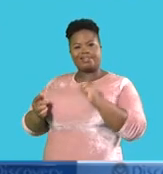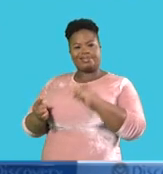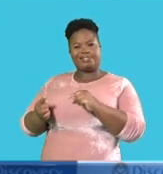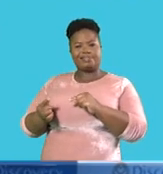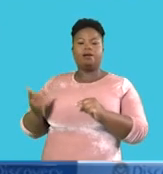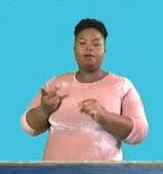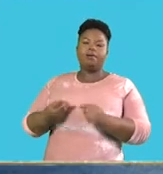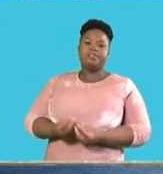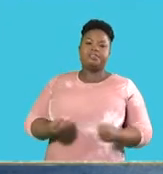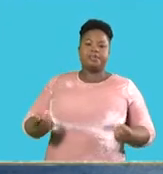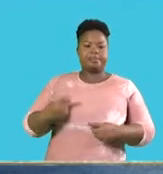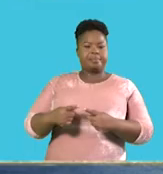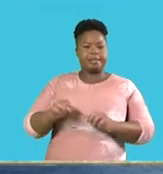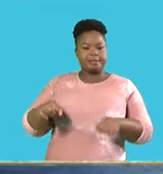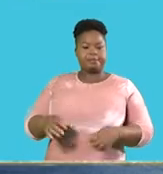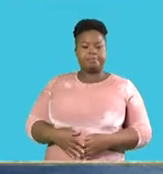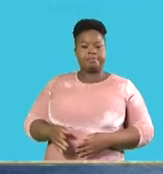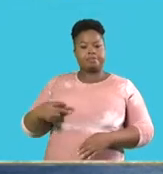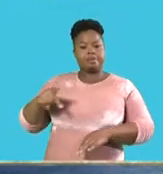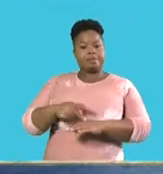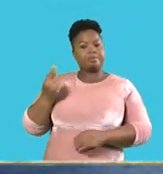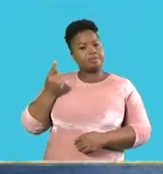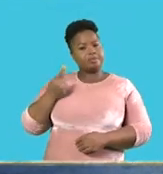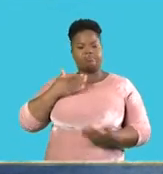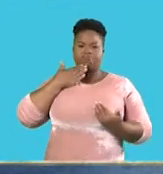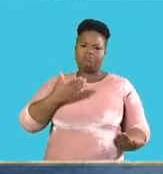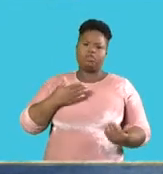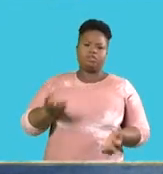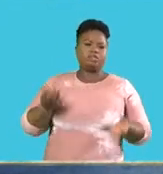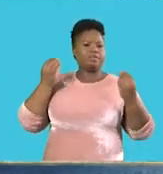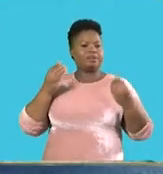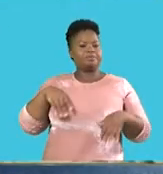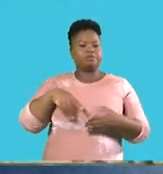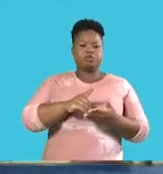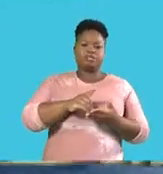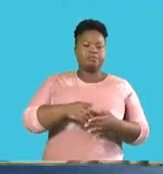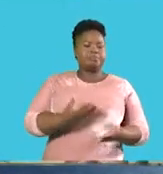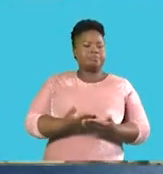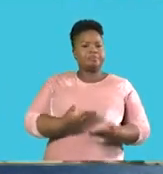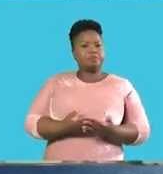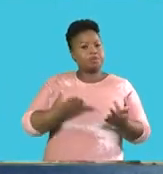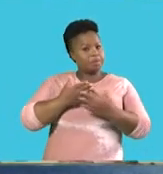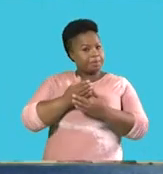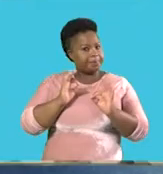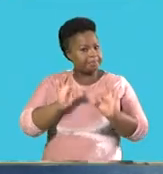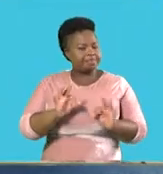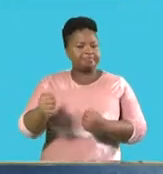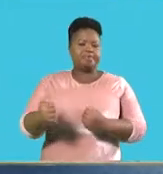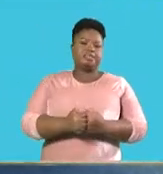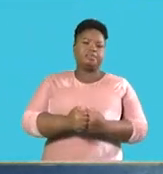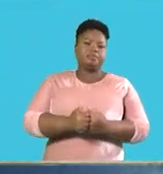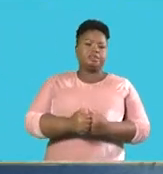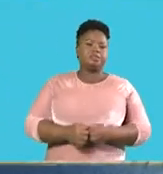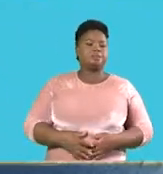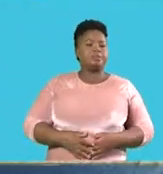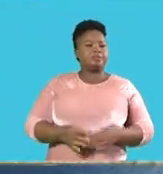getting children playing. The principal of school thanked Discovery for making this donation possible through their incredible participation in